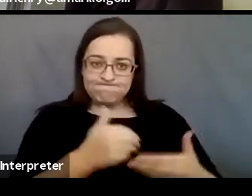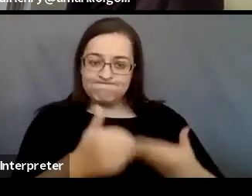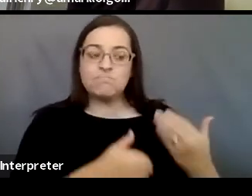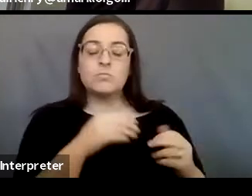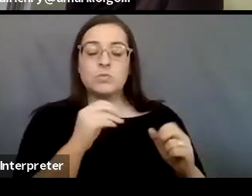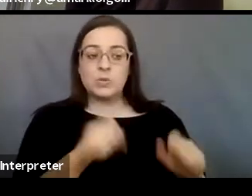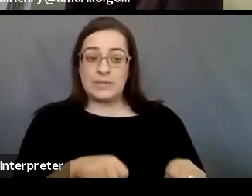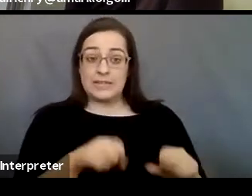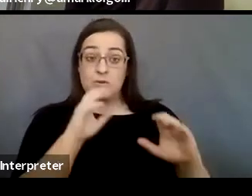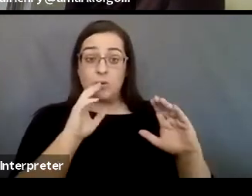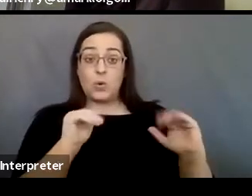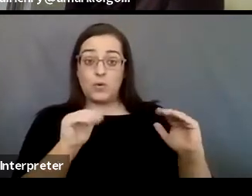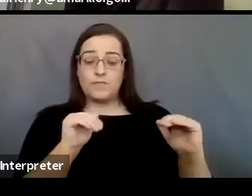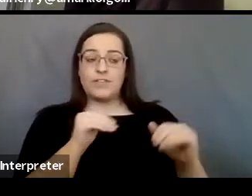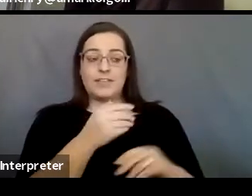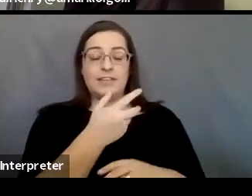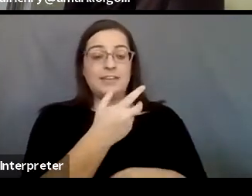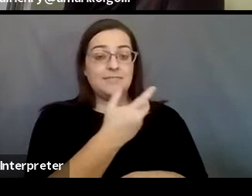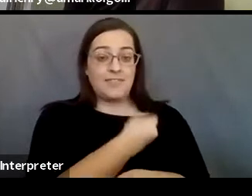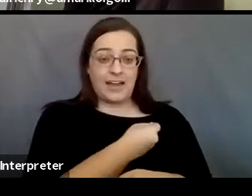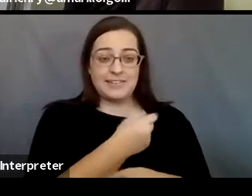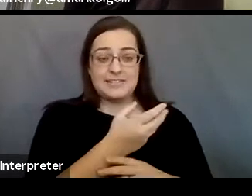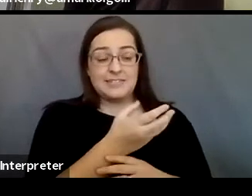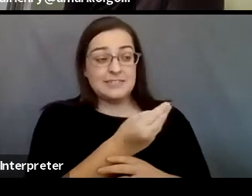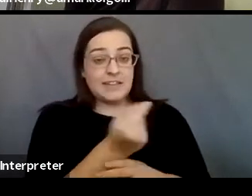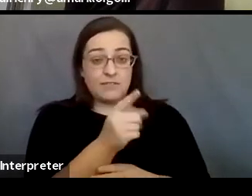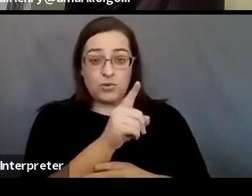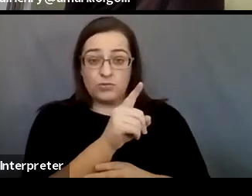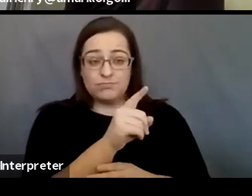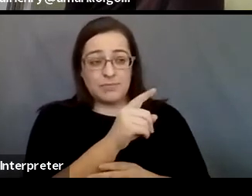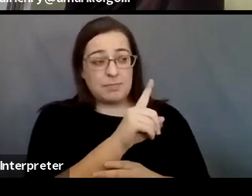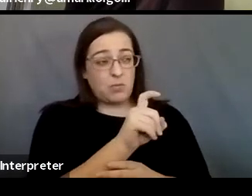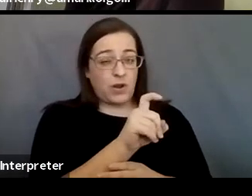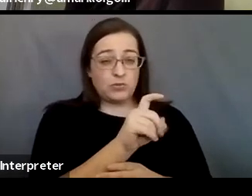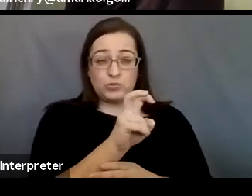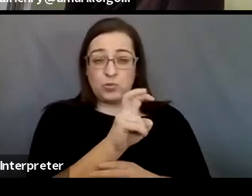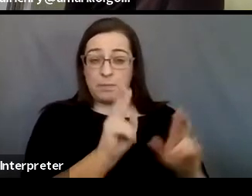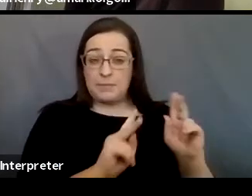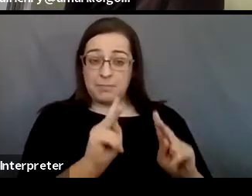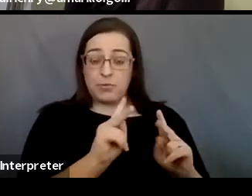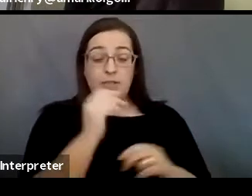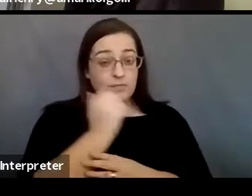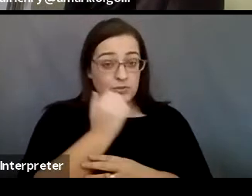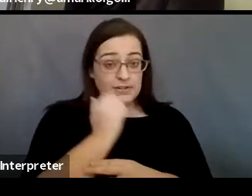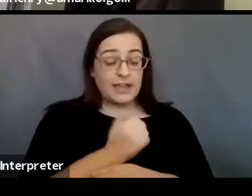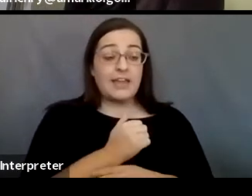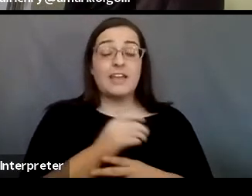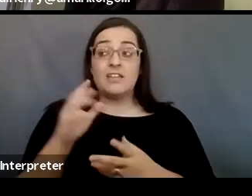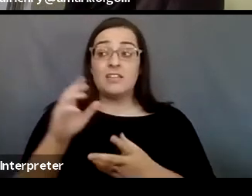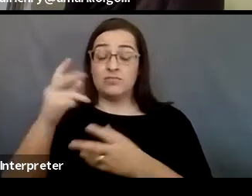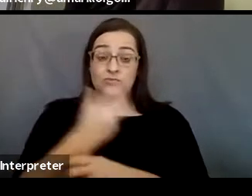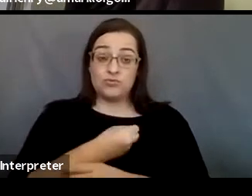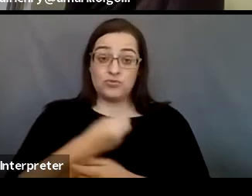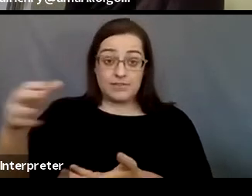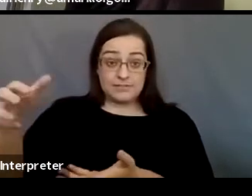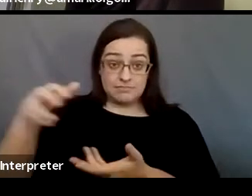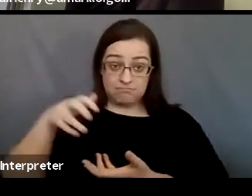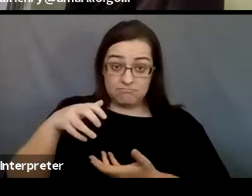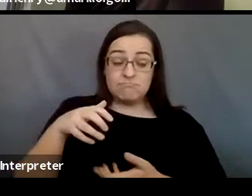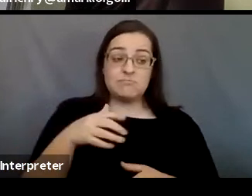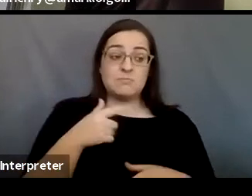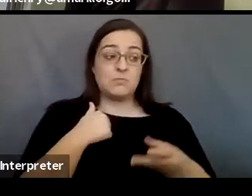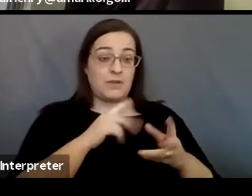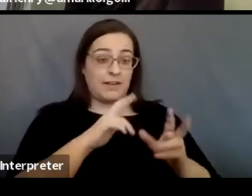vaccinate hopefully several hundred people per day. And as the vaccine is allocated to us, be able to get